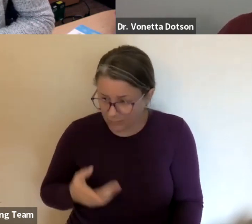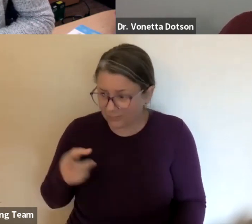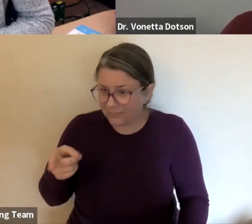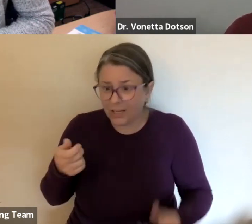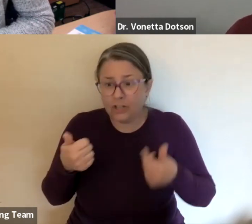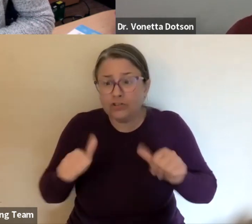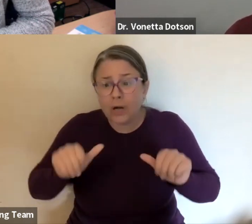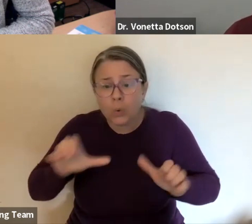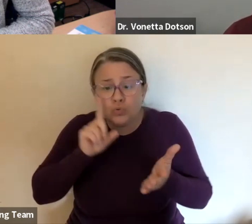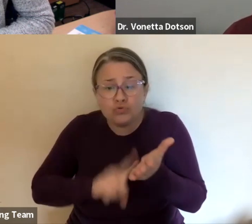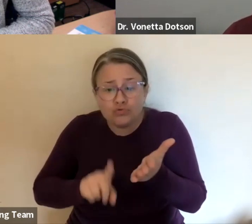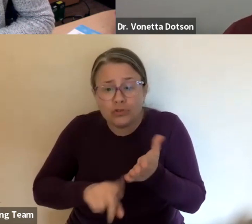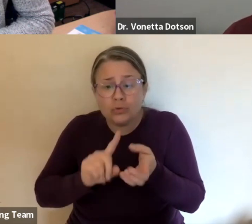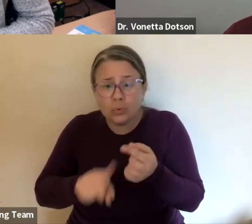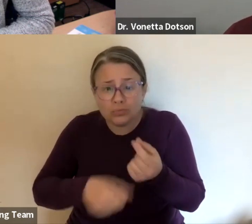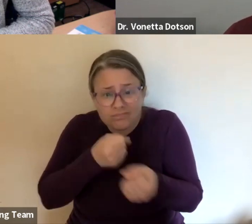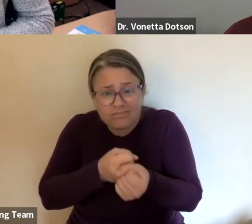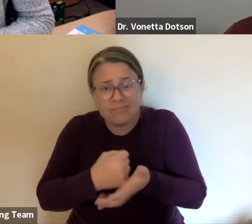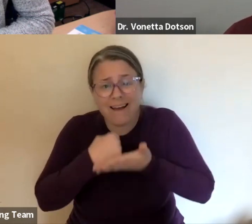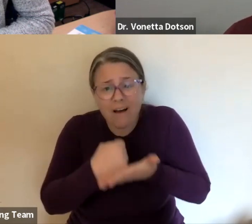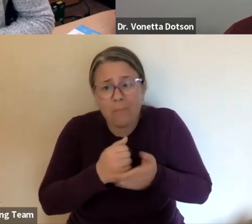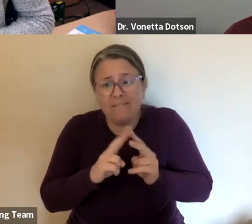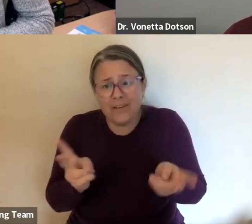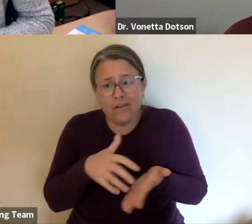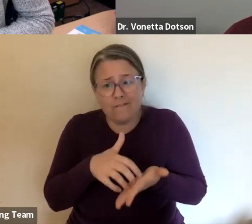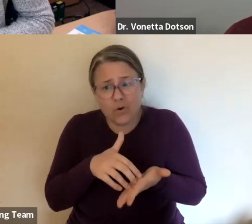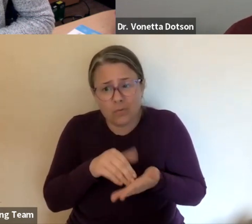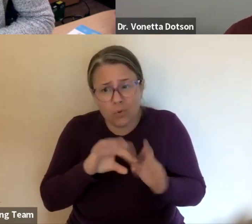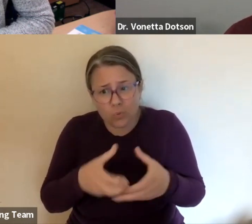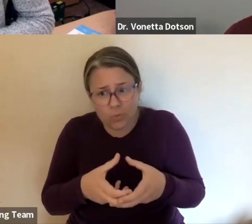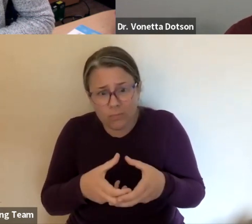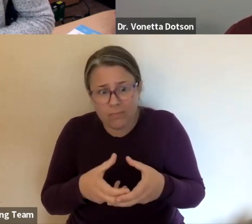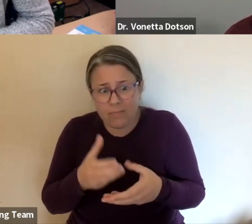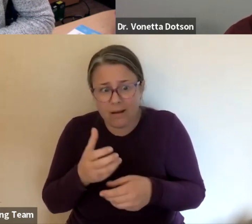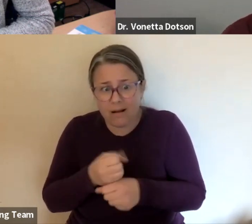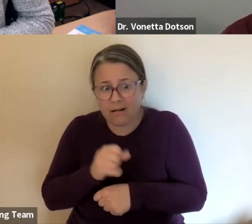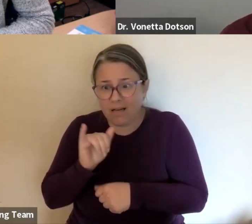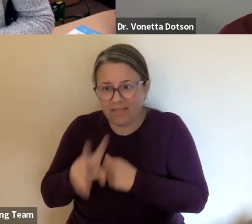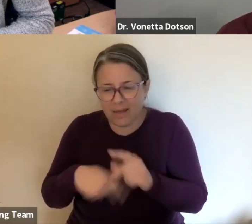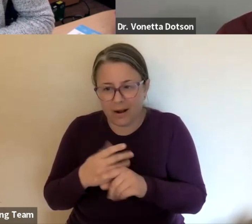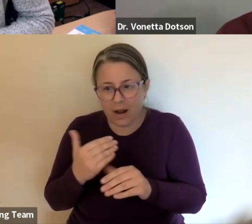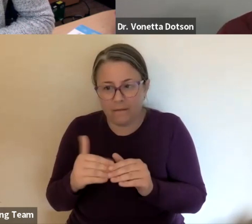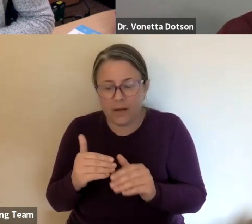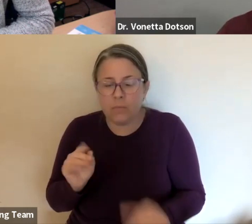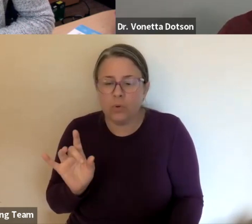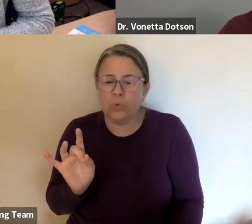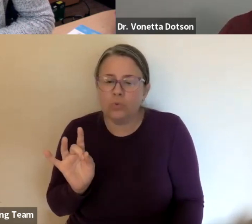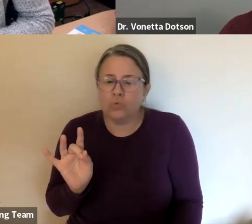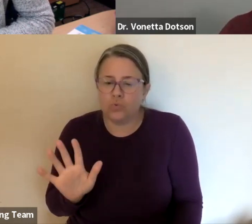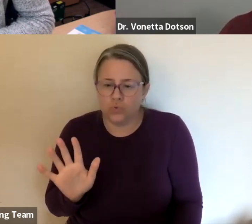I got that email and I had to calm down. I had to take a couple of hours